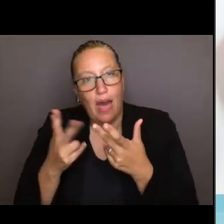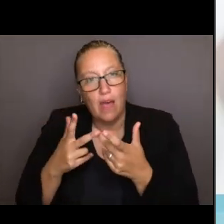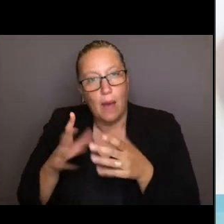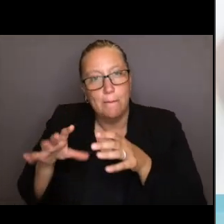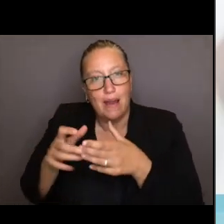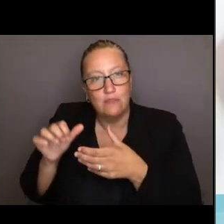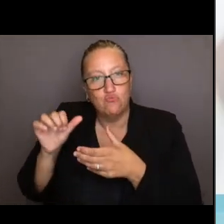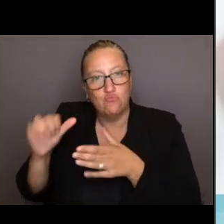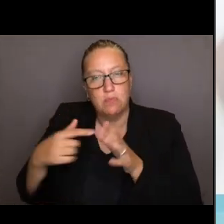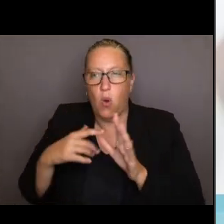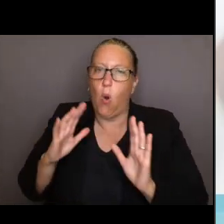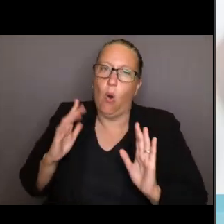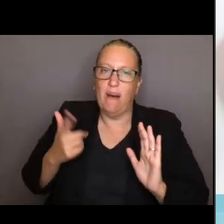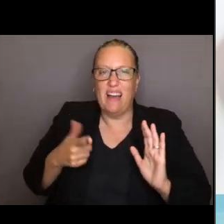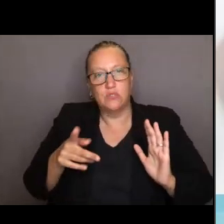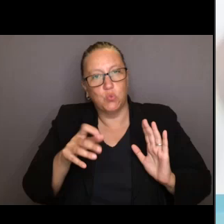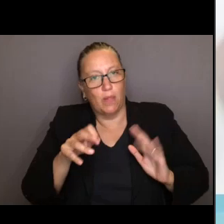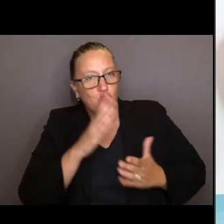he's not the father,